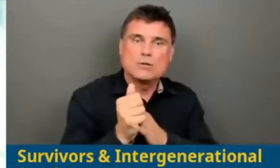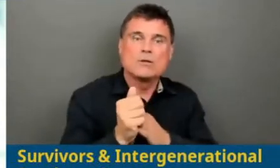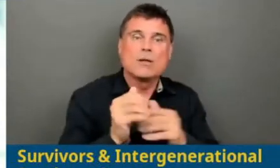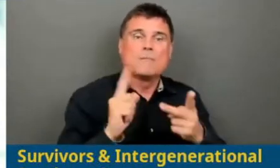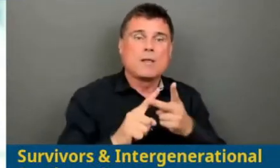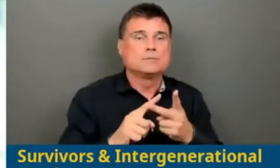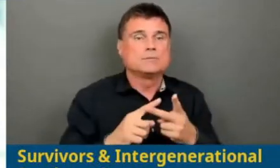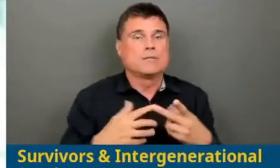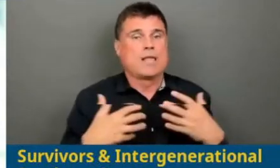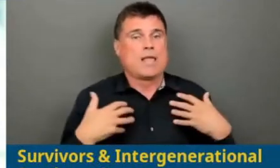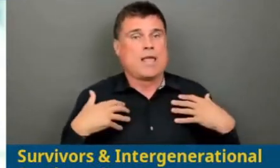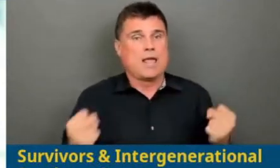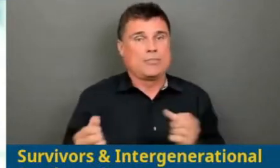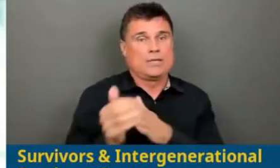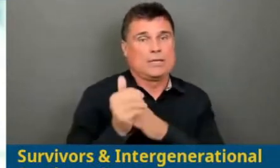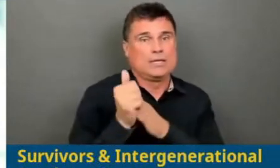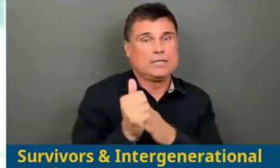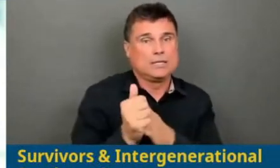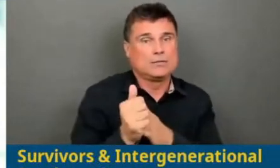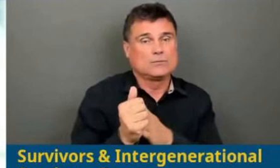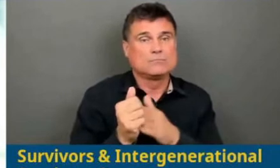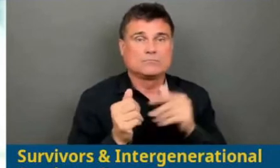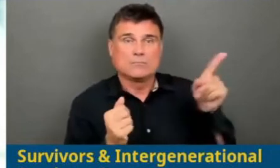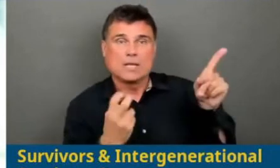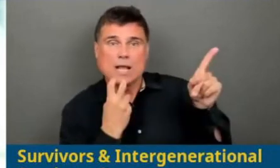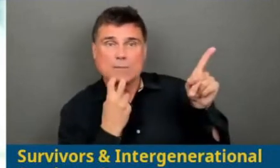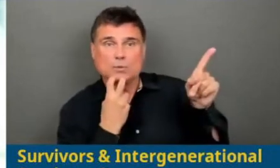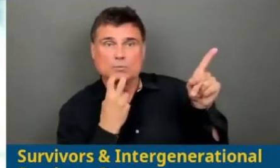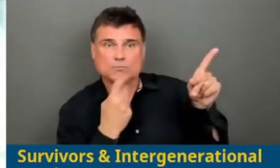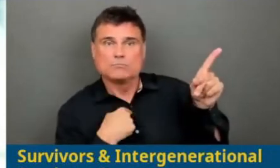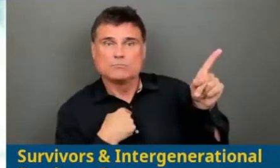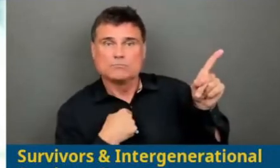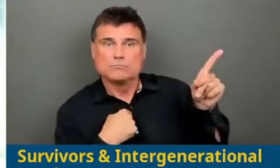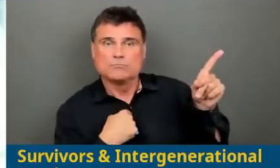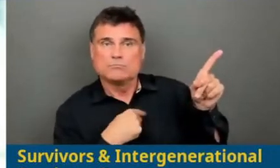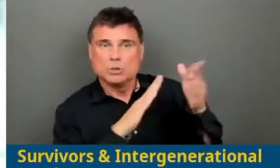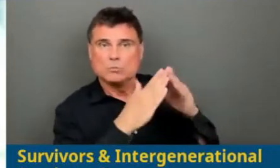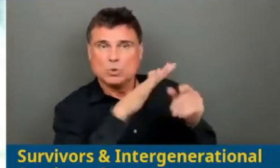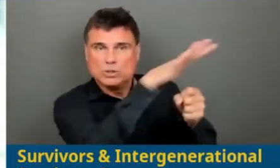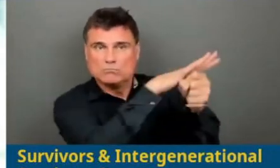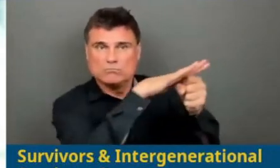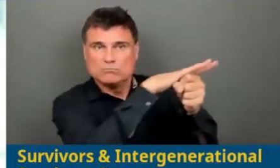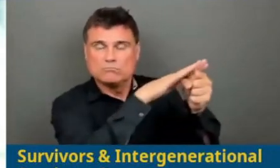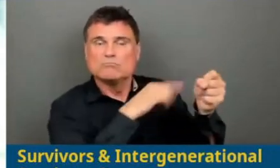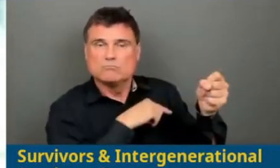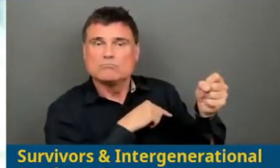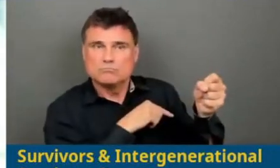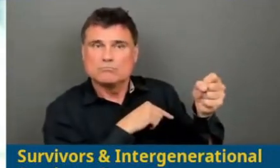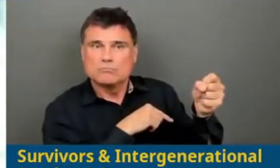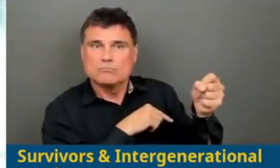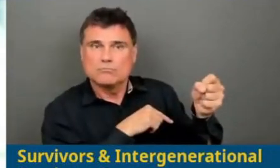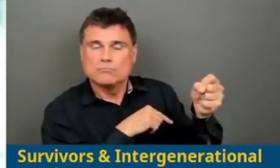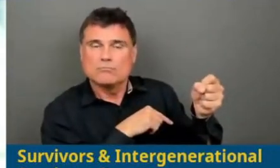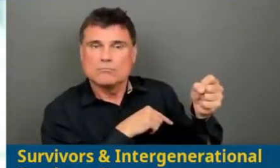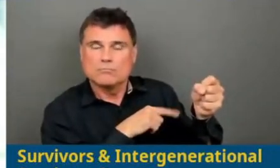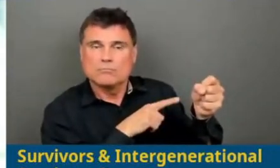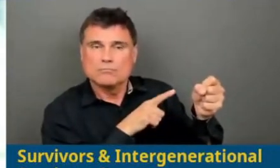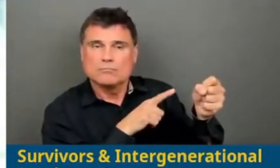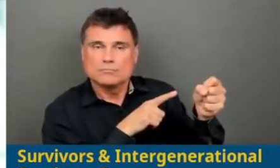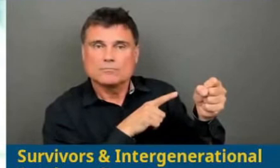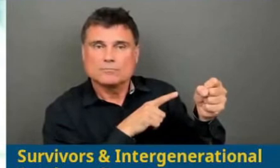Kamloops, St. Eugene's in Tunaha, and Penelakut for their